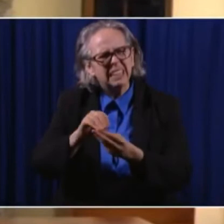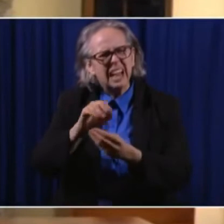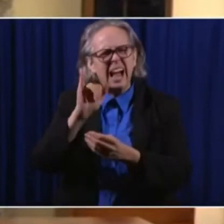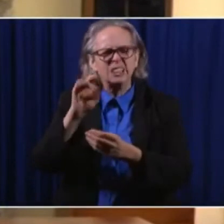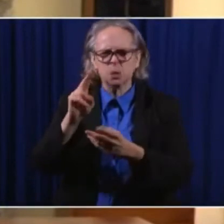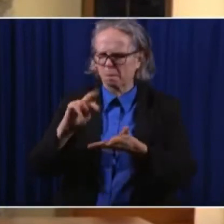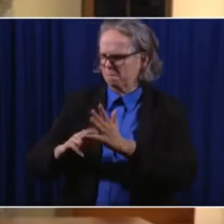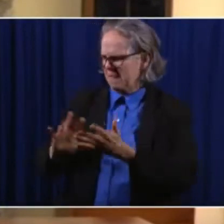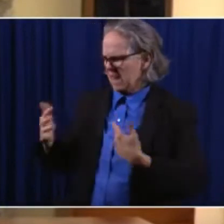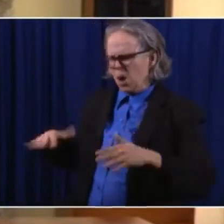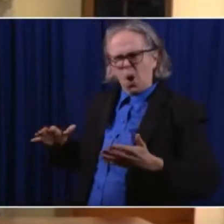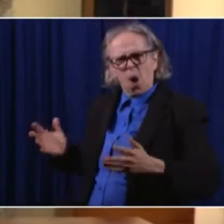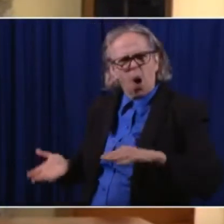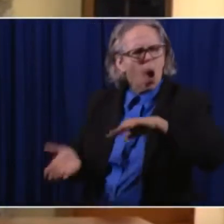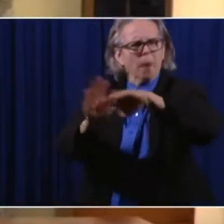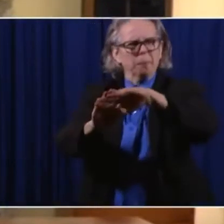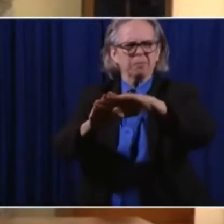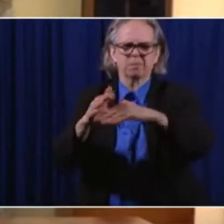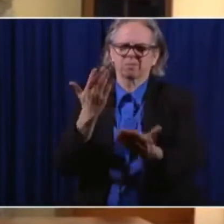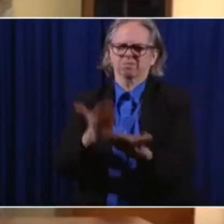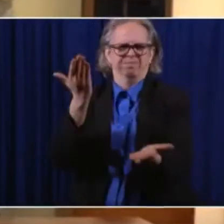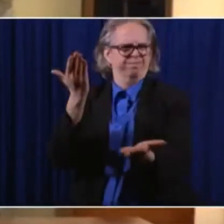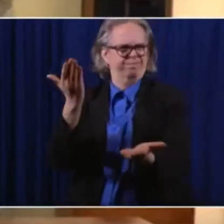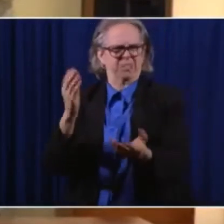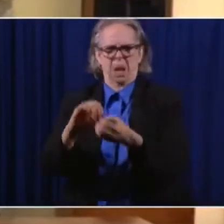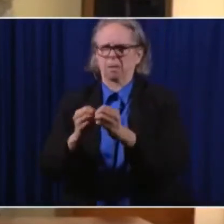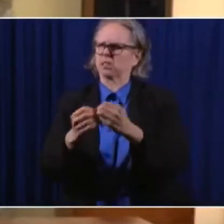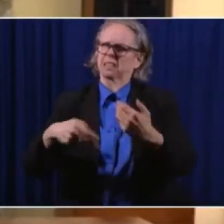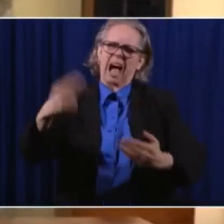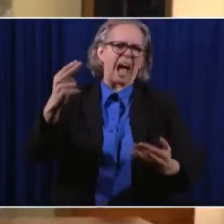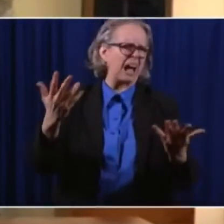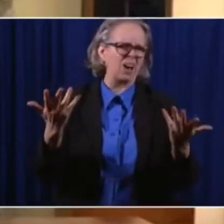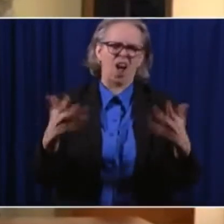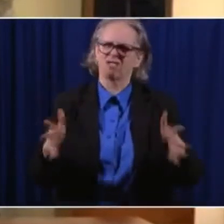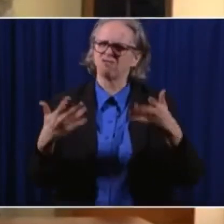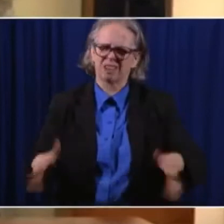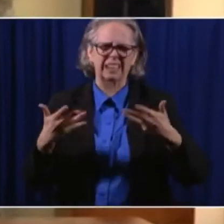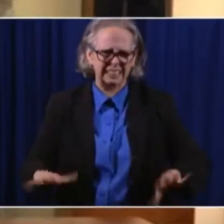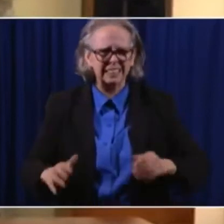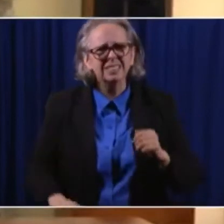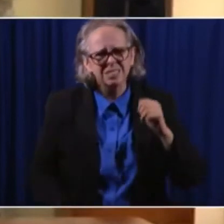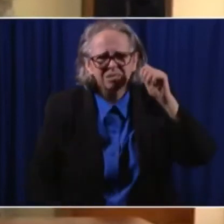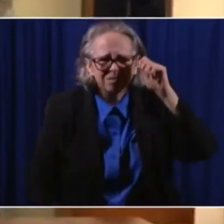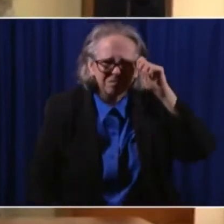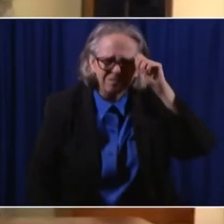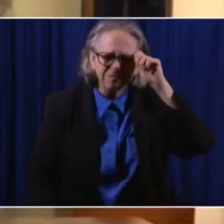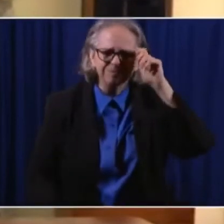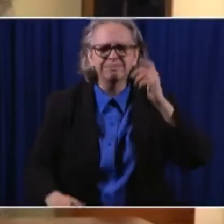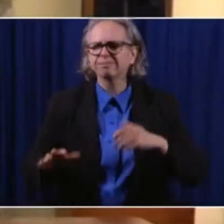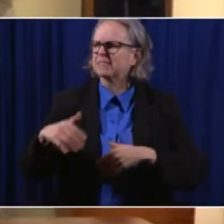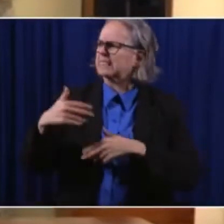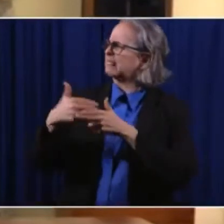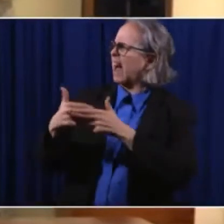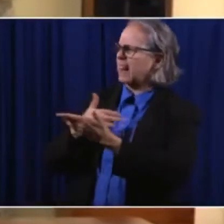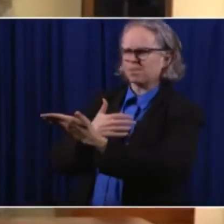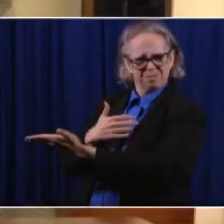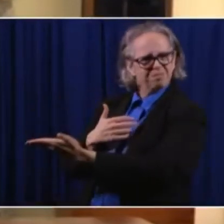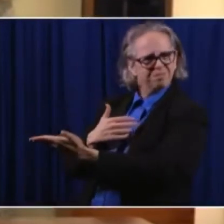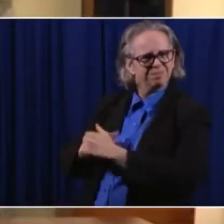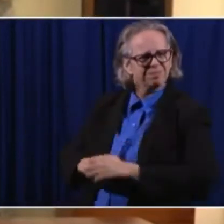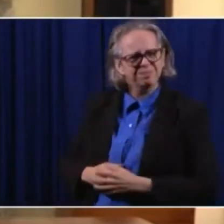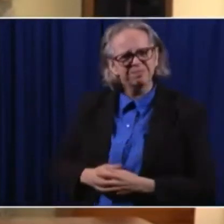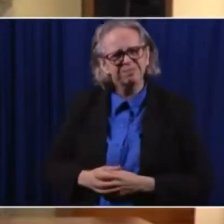increase of those in that situation. So Eric, let's take a look at the next one. This is our slide.